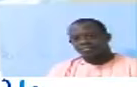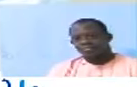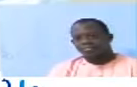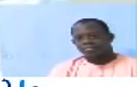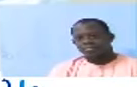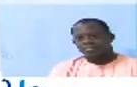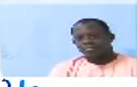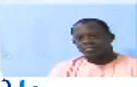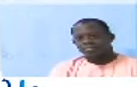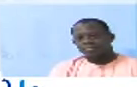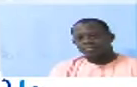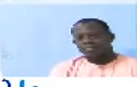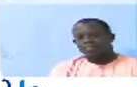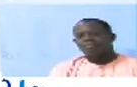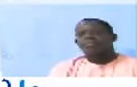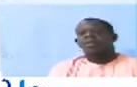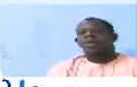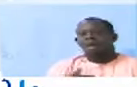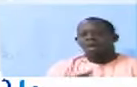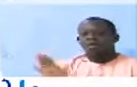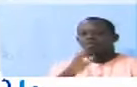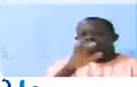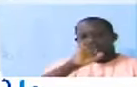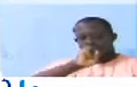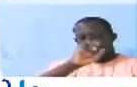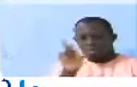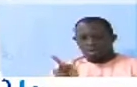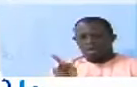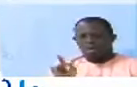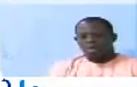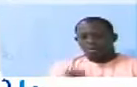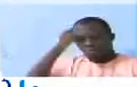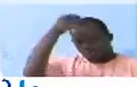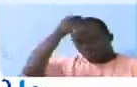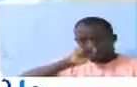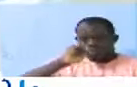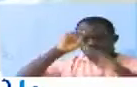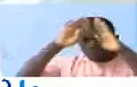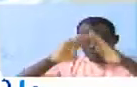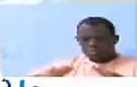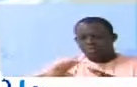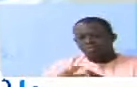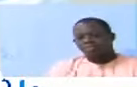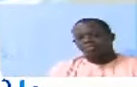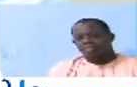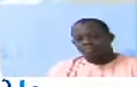that? I went to the Serekunda police station.